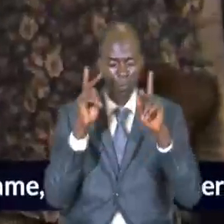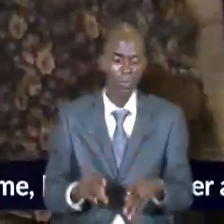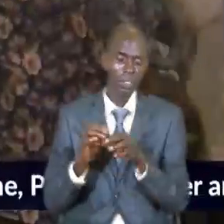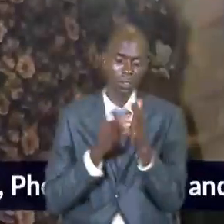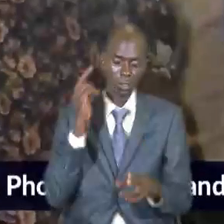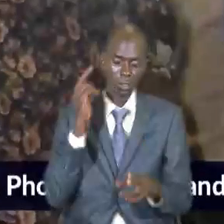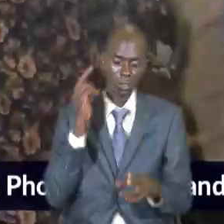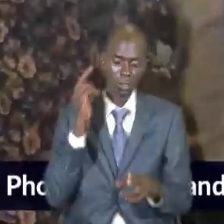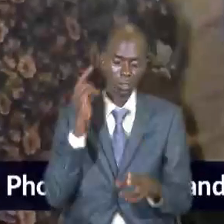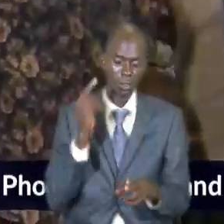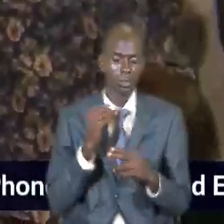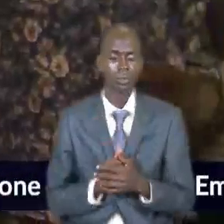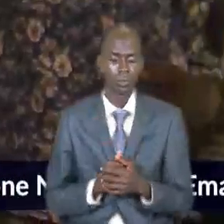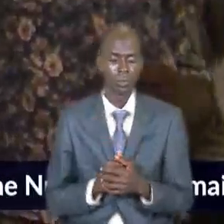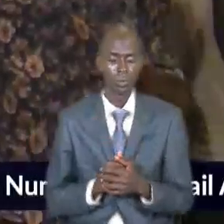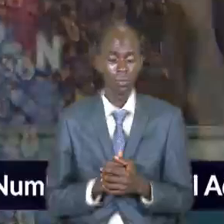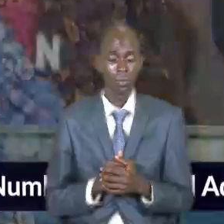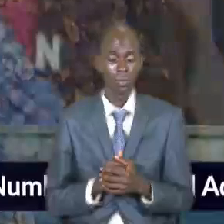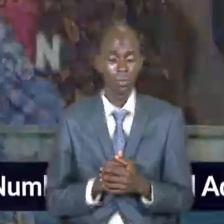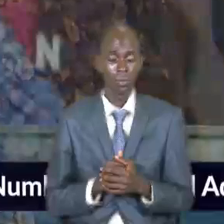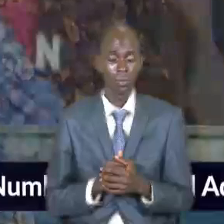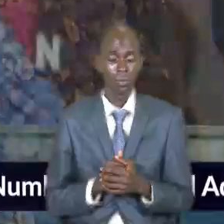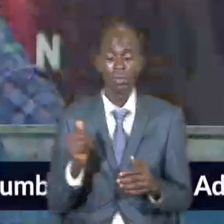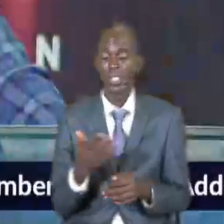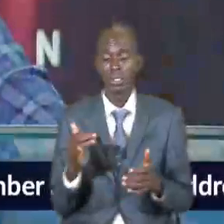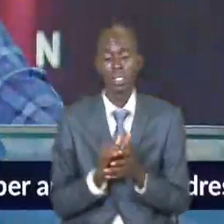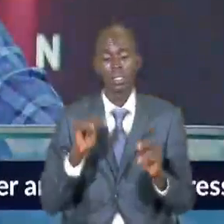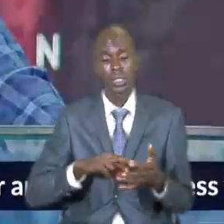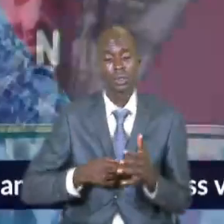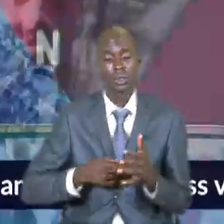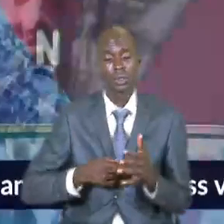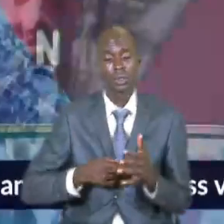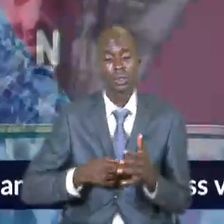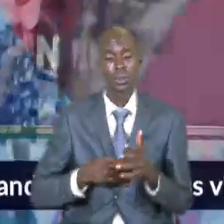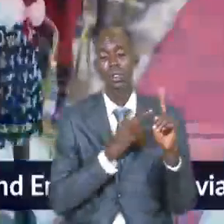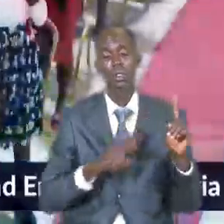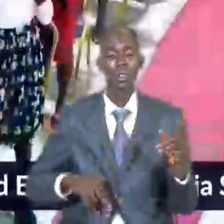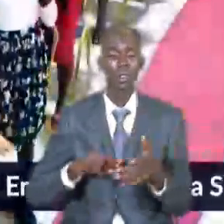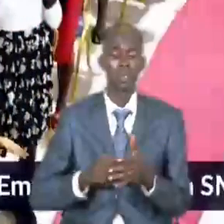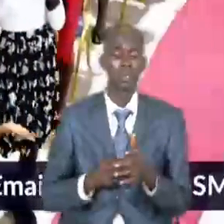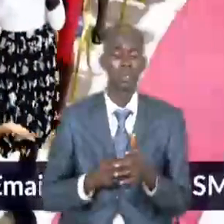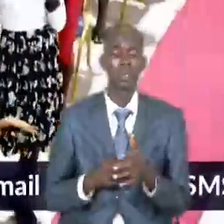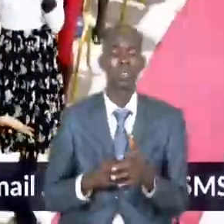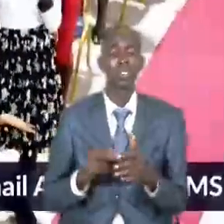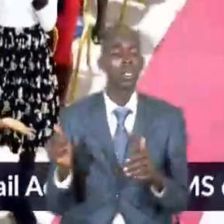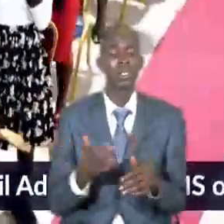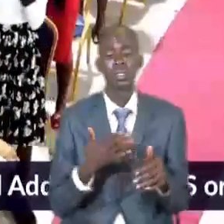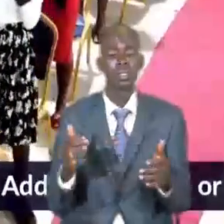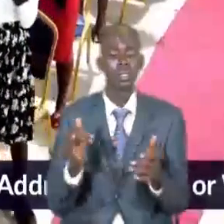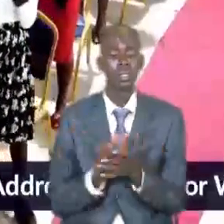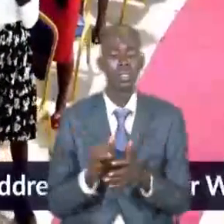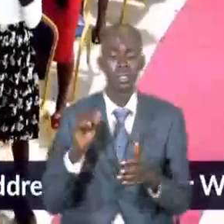name. Anything that needs repair, repair. Anything that needs